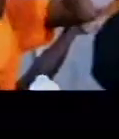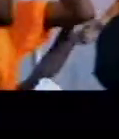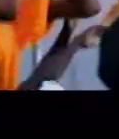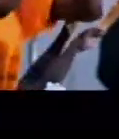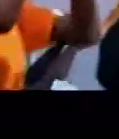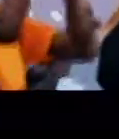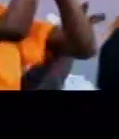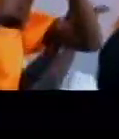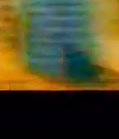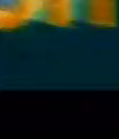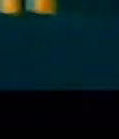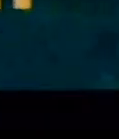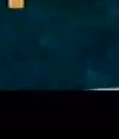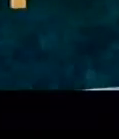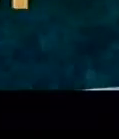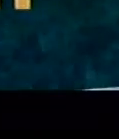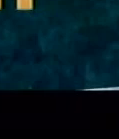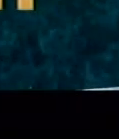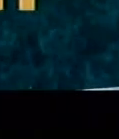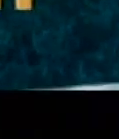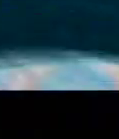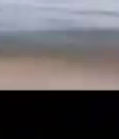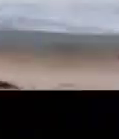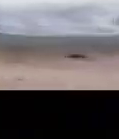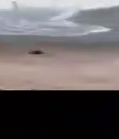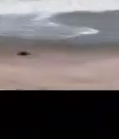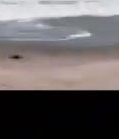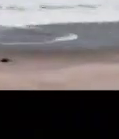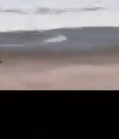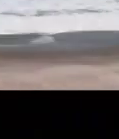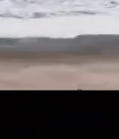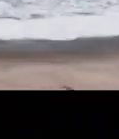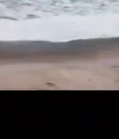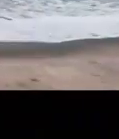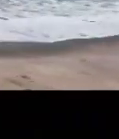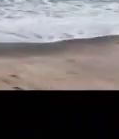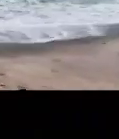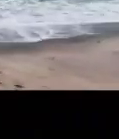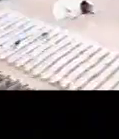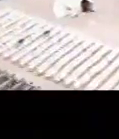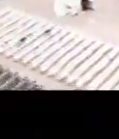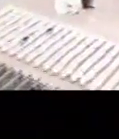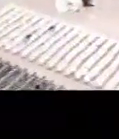the youth, she welcomes the glorious visitation of Christ.